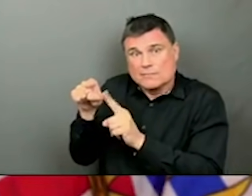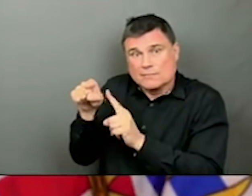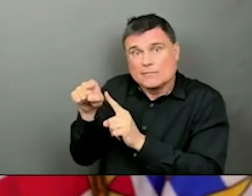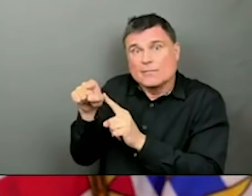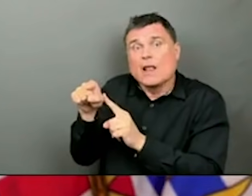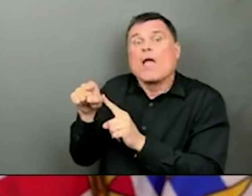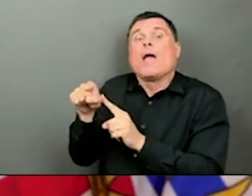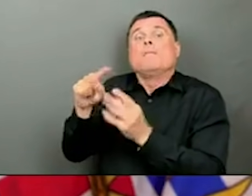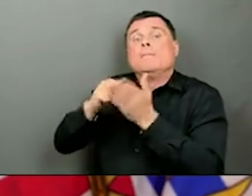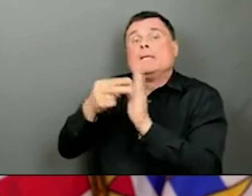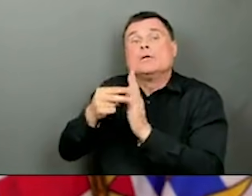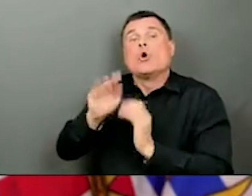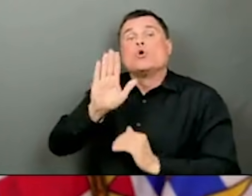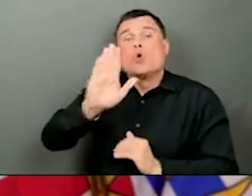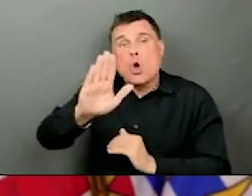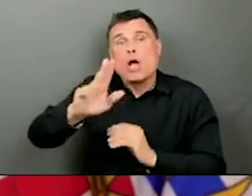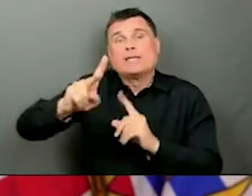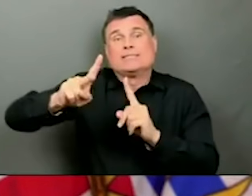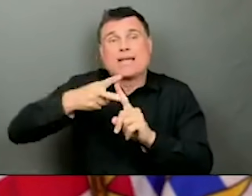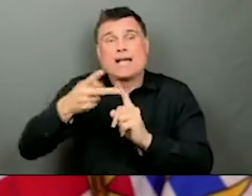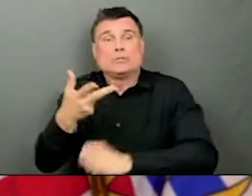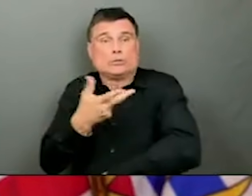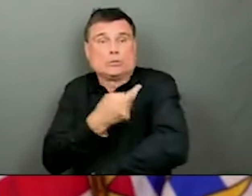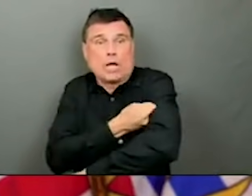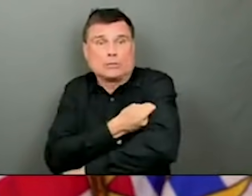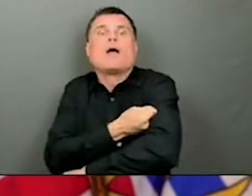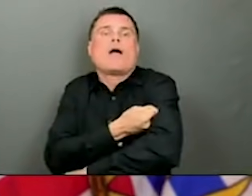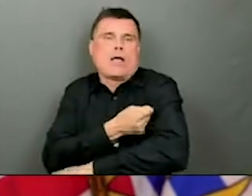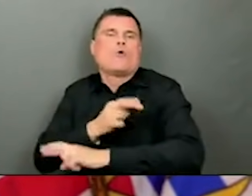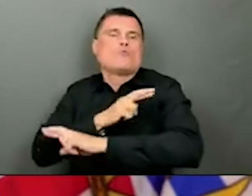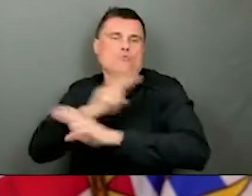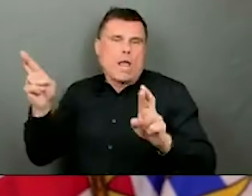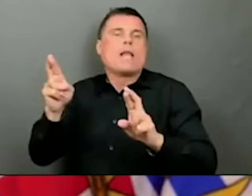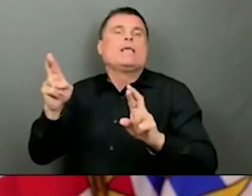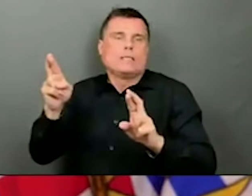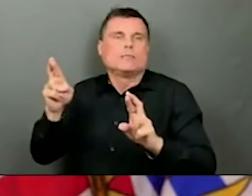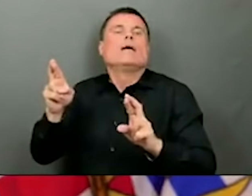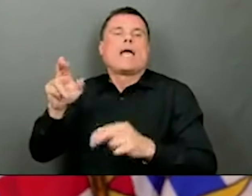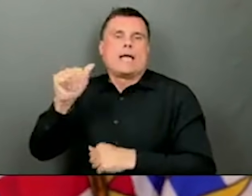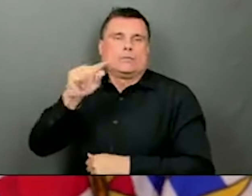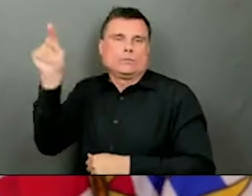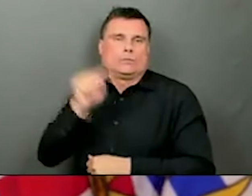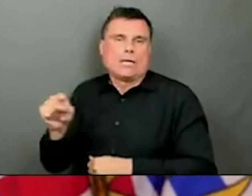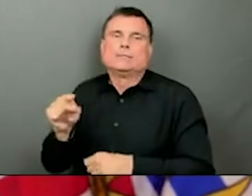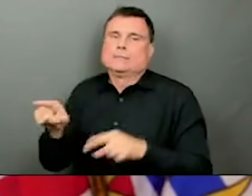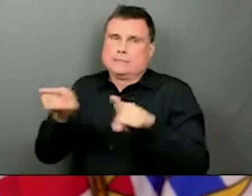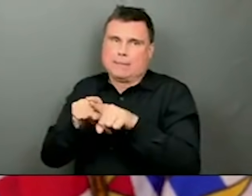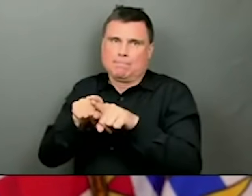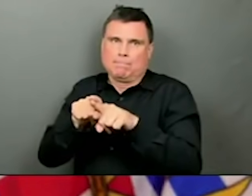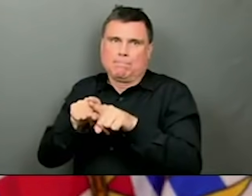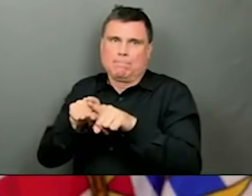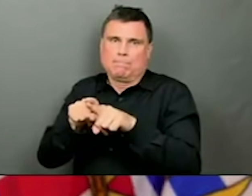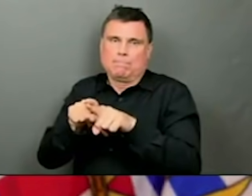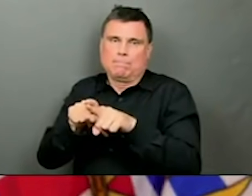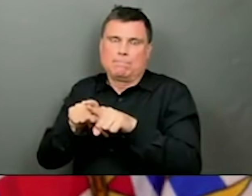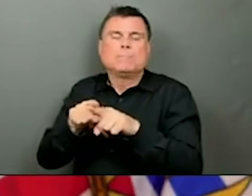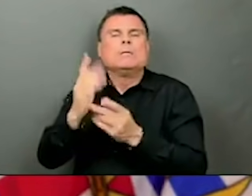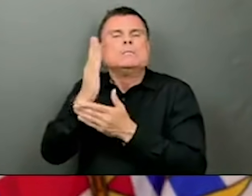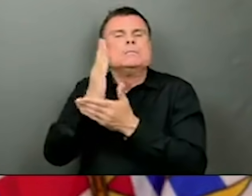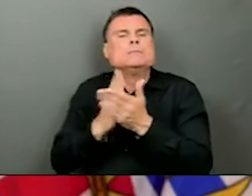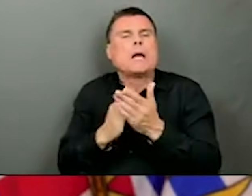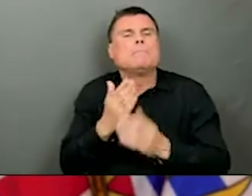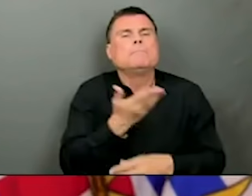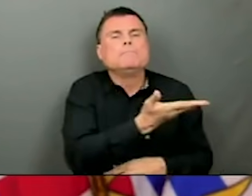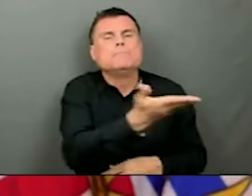we've seen from this important vaccine in other places. But we will have more information as well in the next